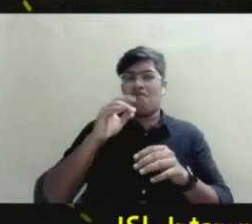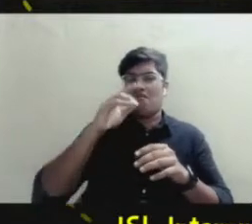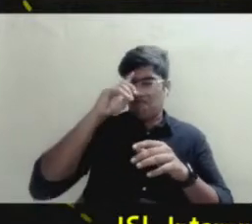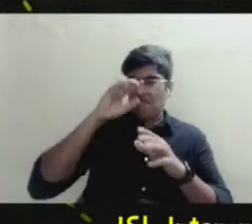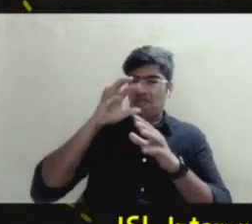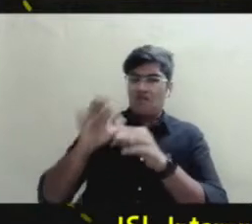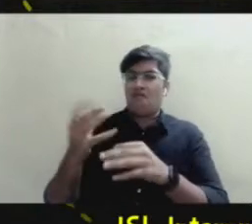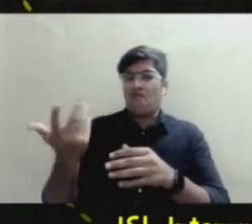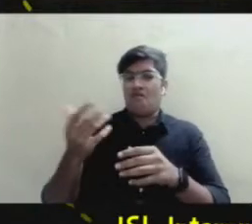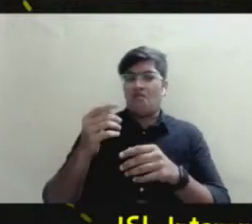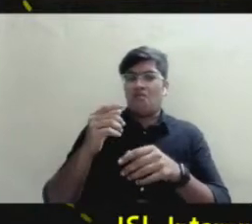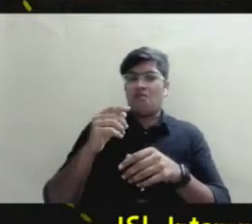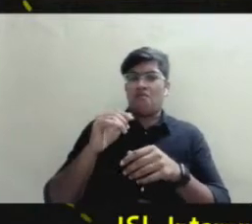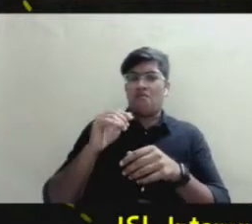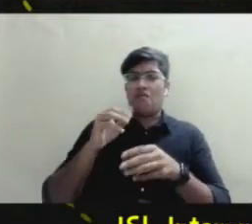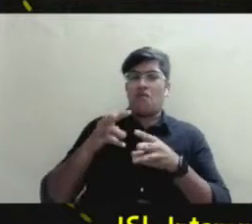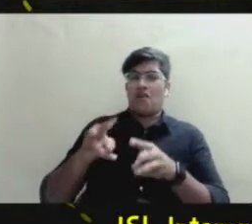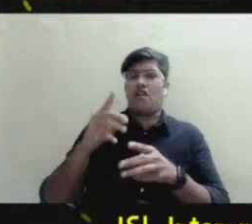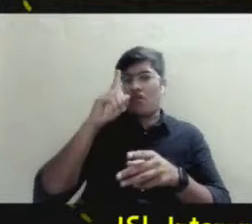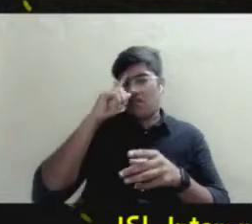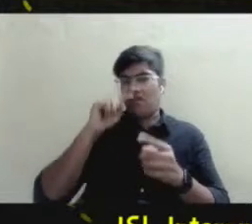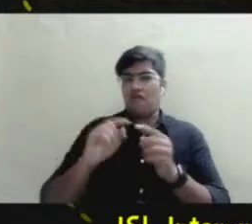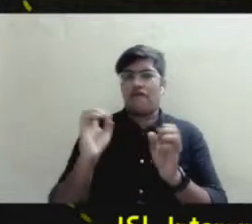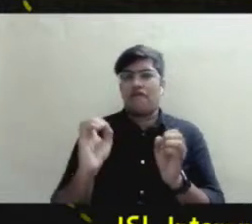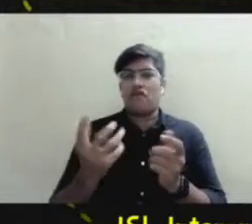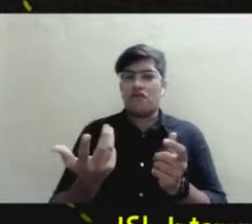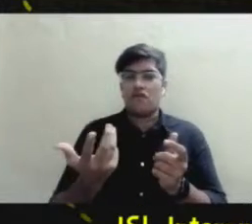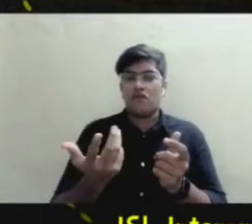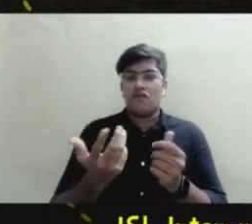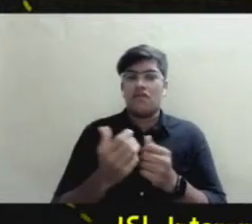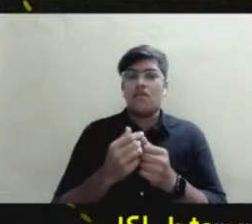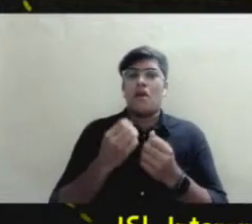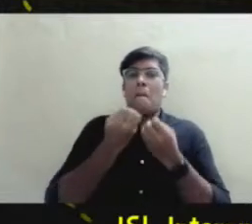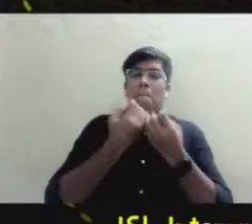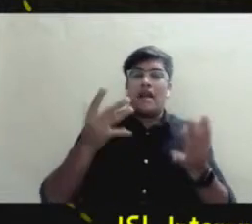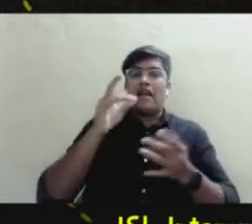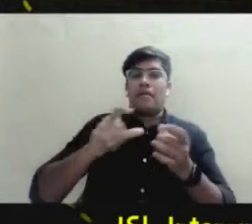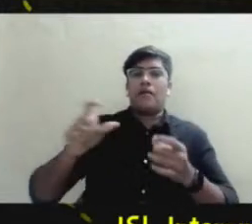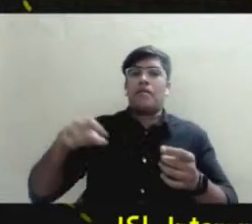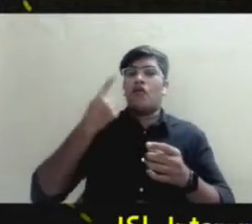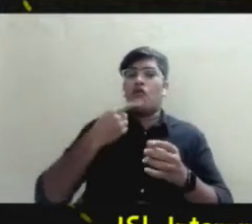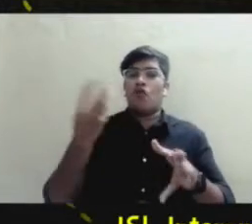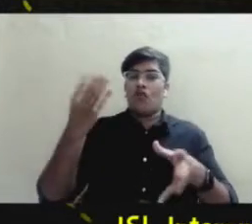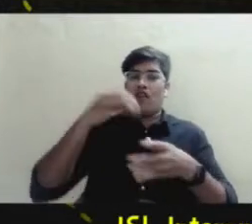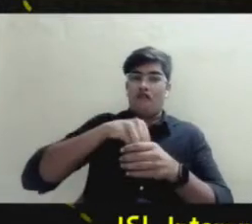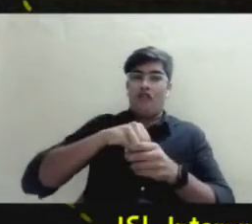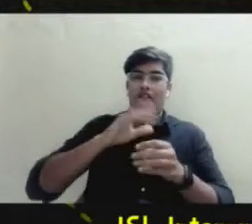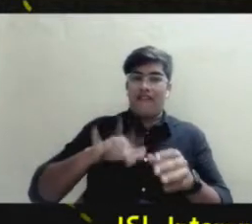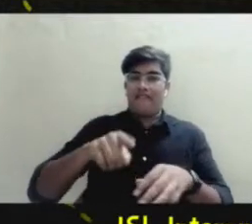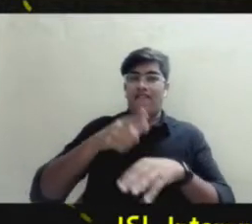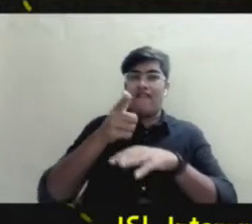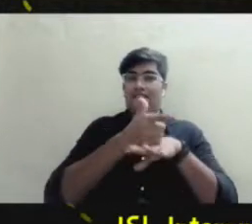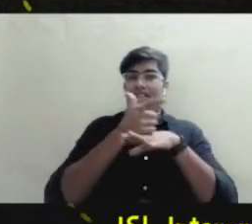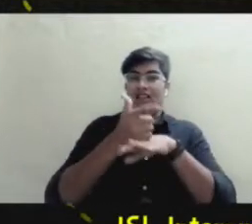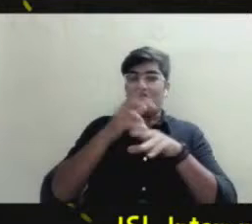that that several of the people who were involved in that in that entire